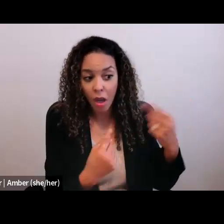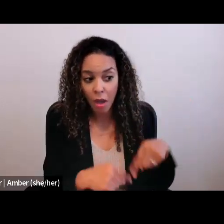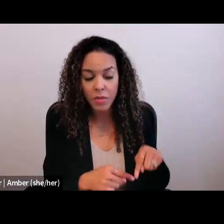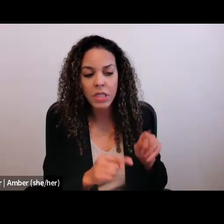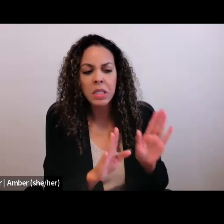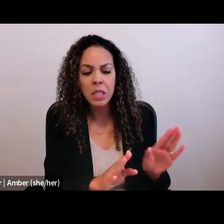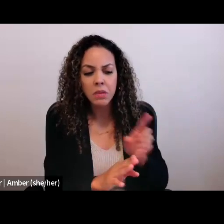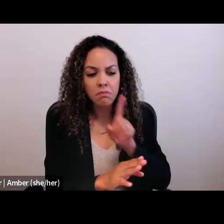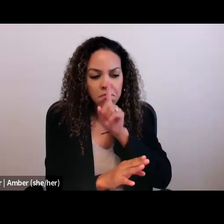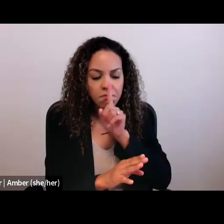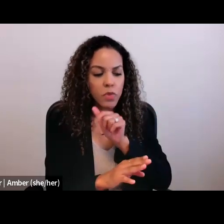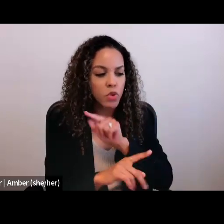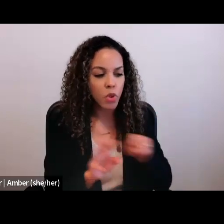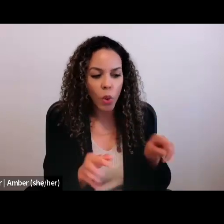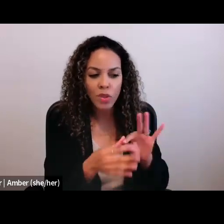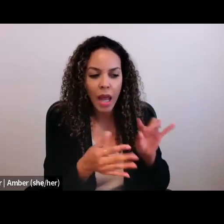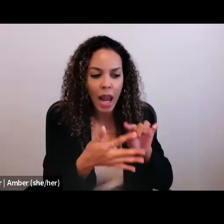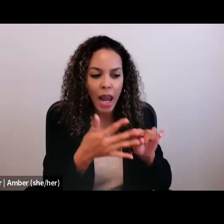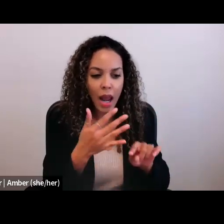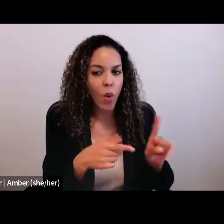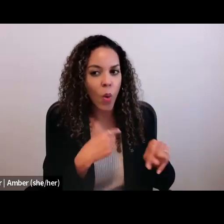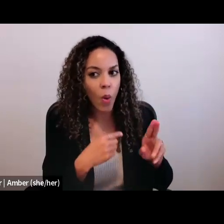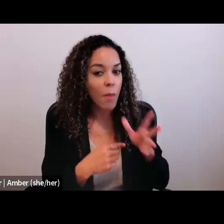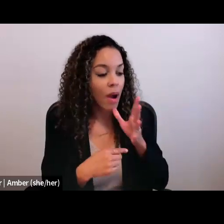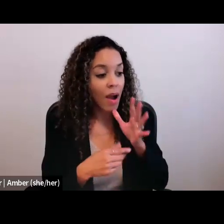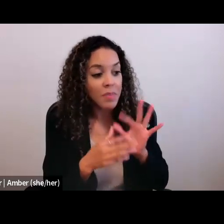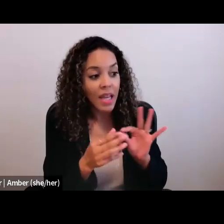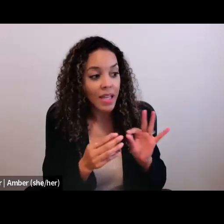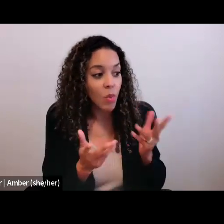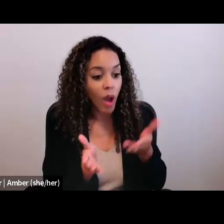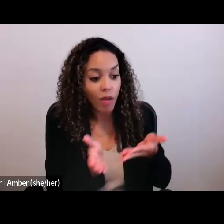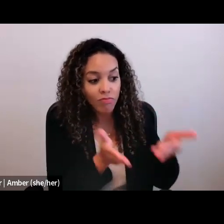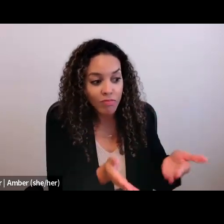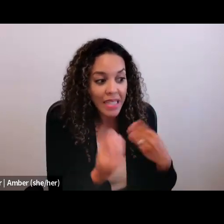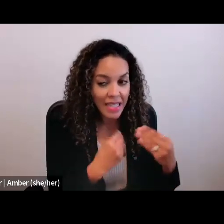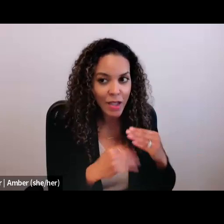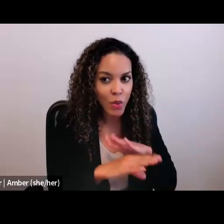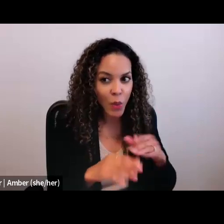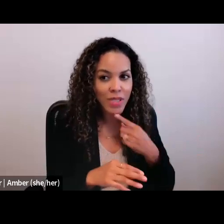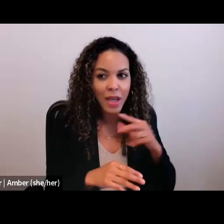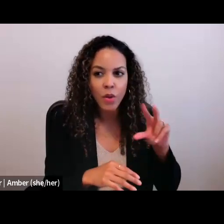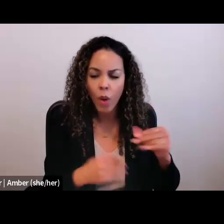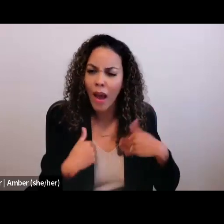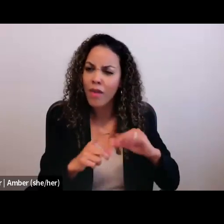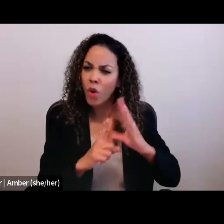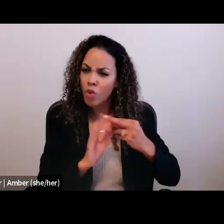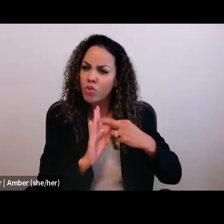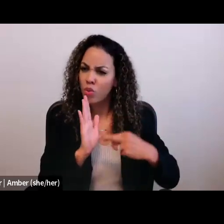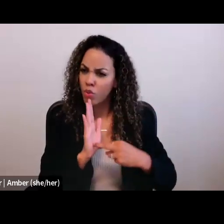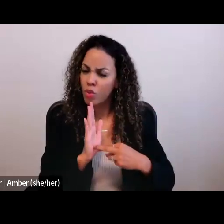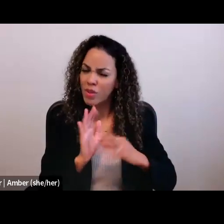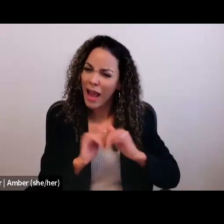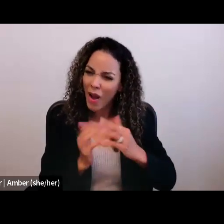mom serves you, never say no, because you're supposed to eat whatever they give you. And you know all these cultural rules. How did you learn